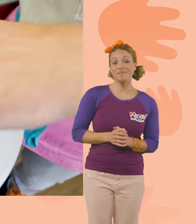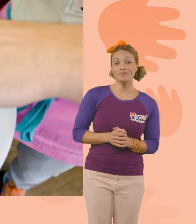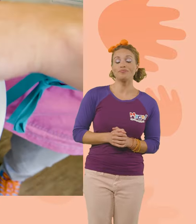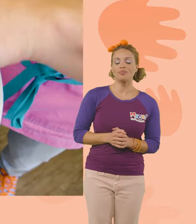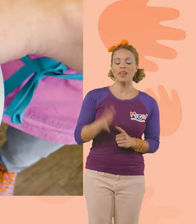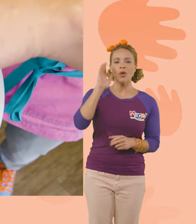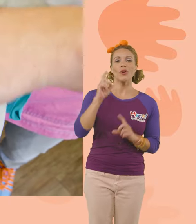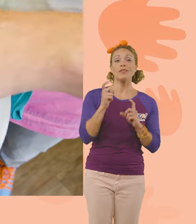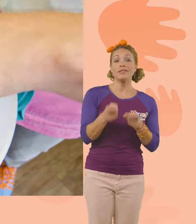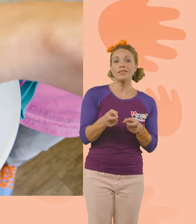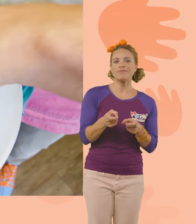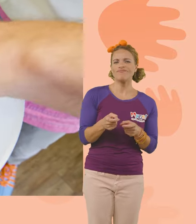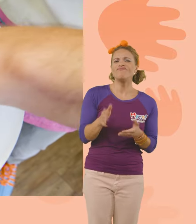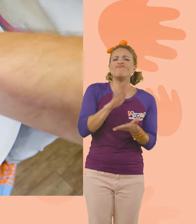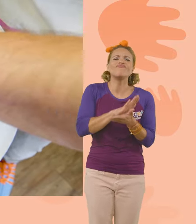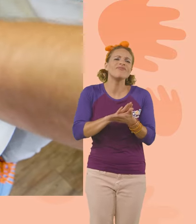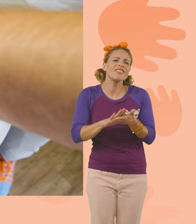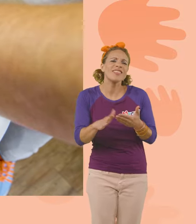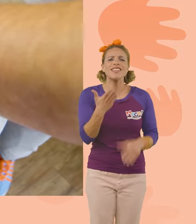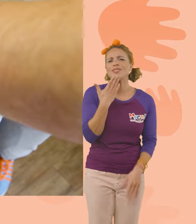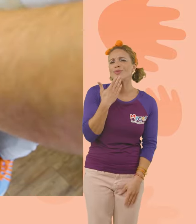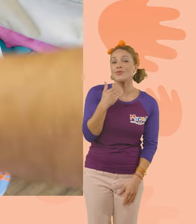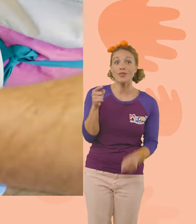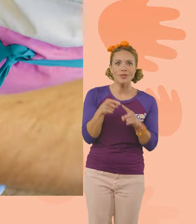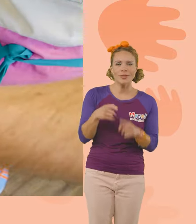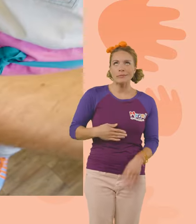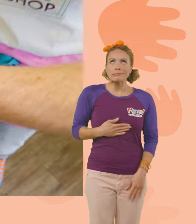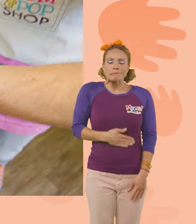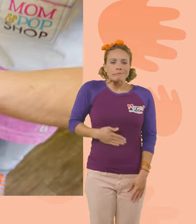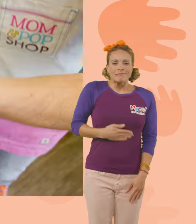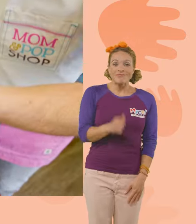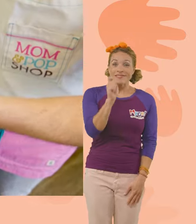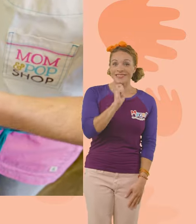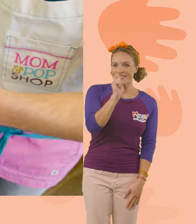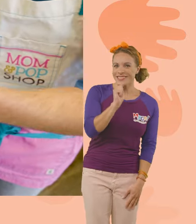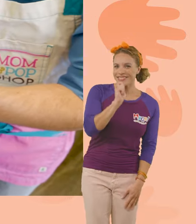and that's gonna give it some nice sweetness to these yummy